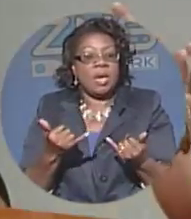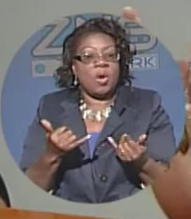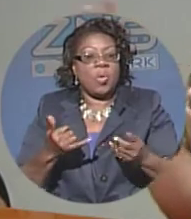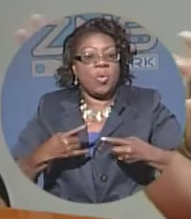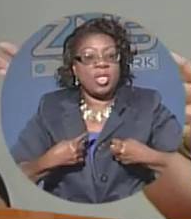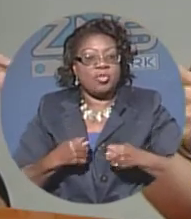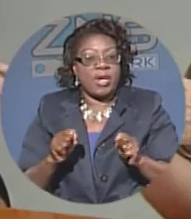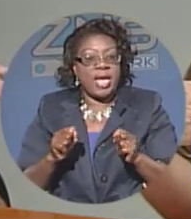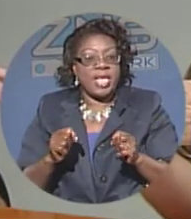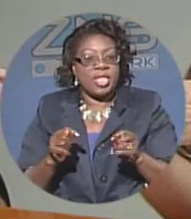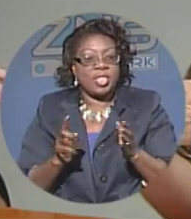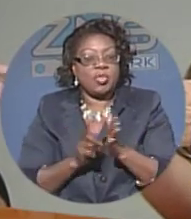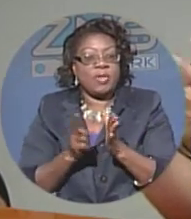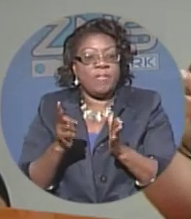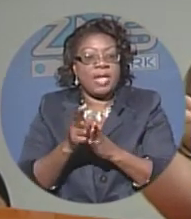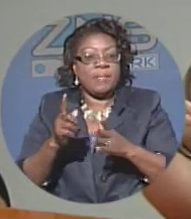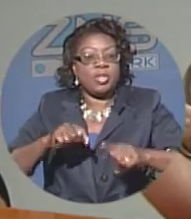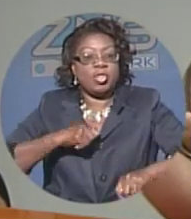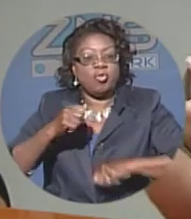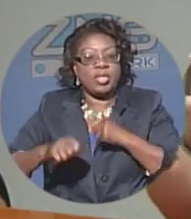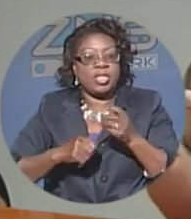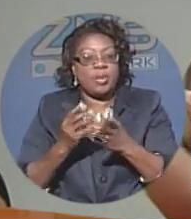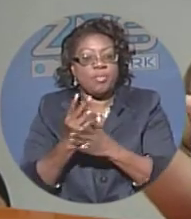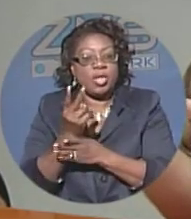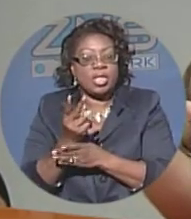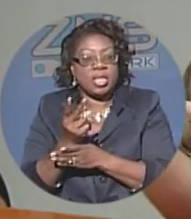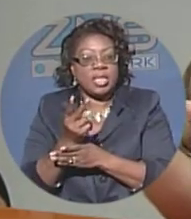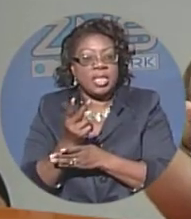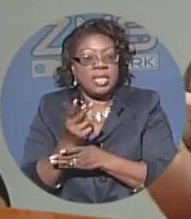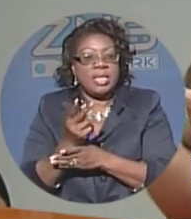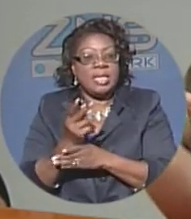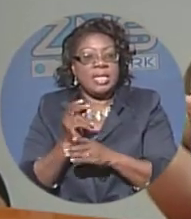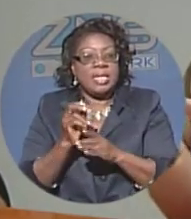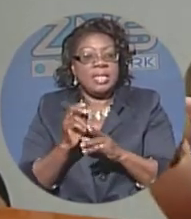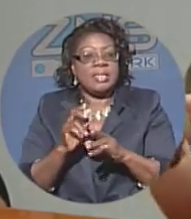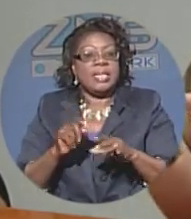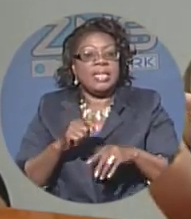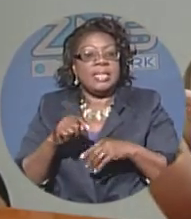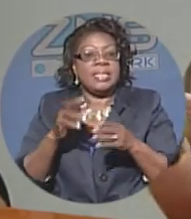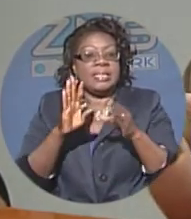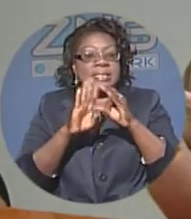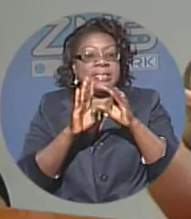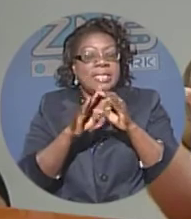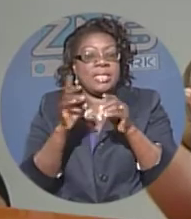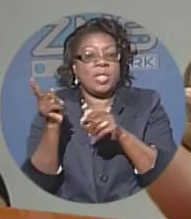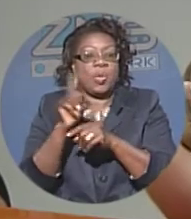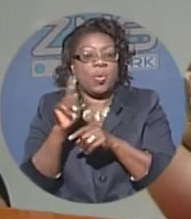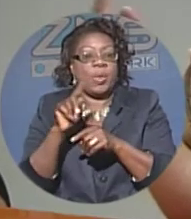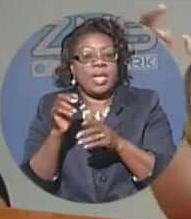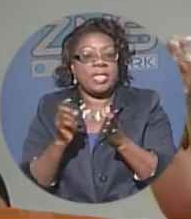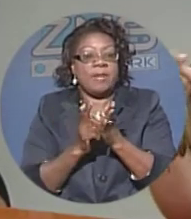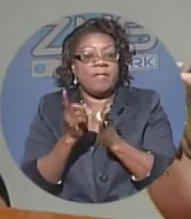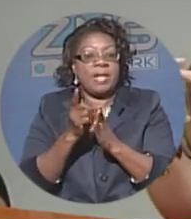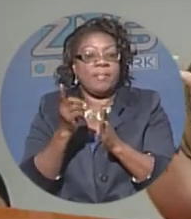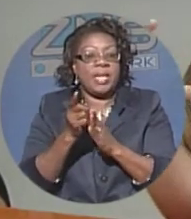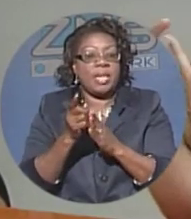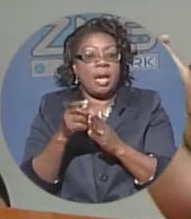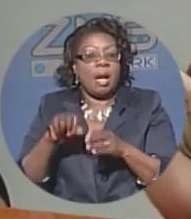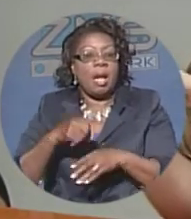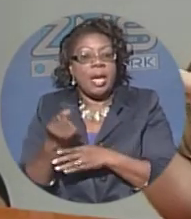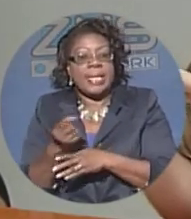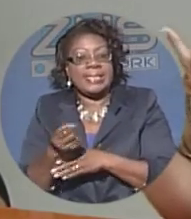to develop the different products. For example, in the city we are developing